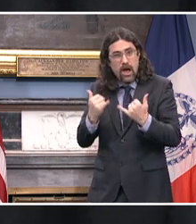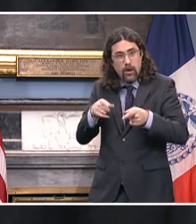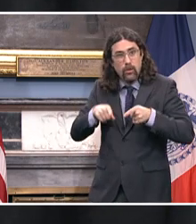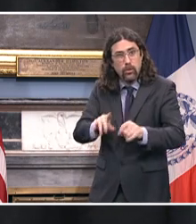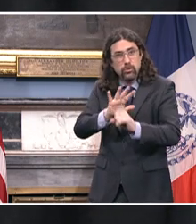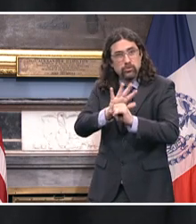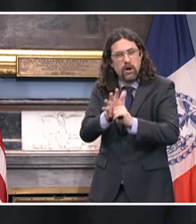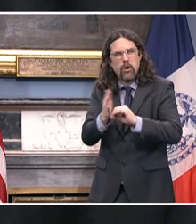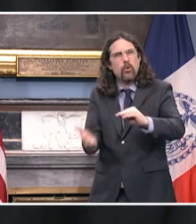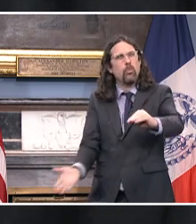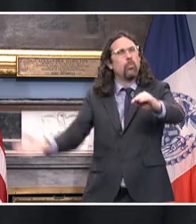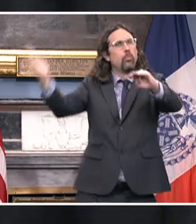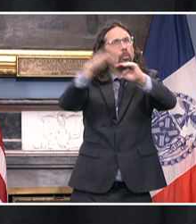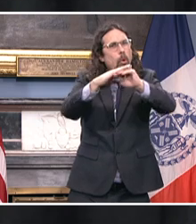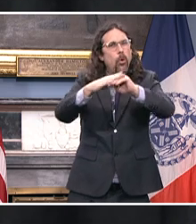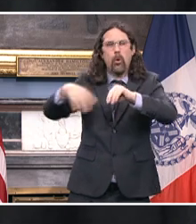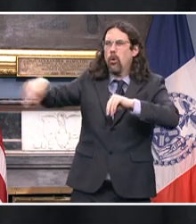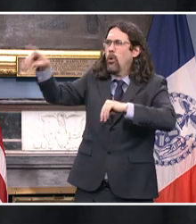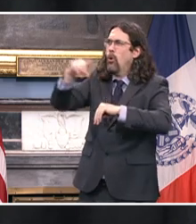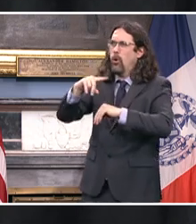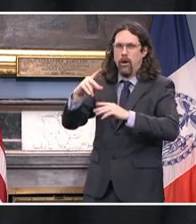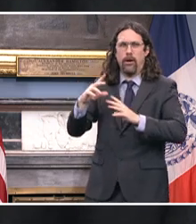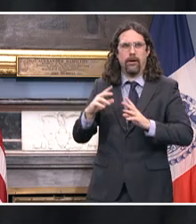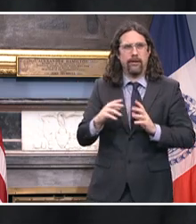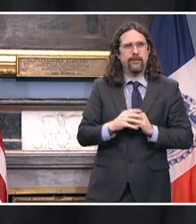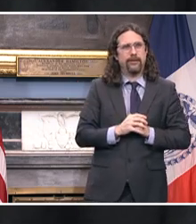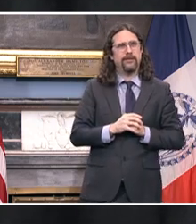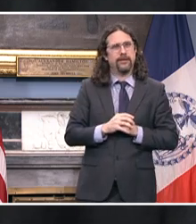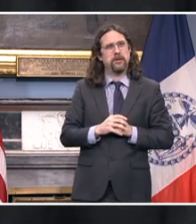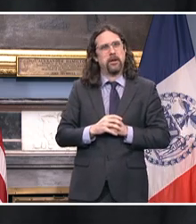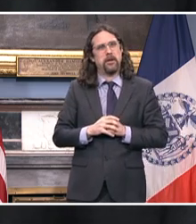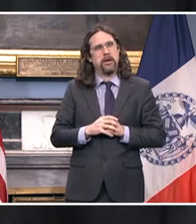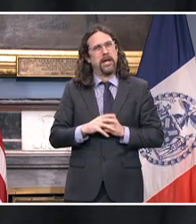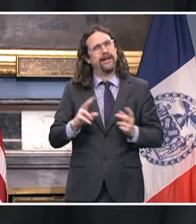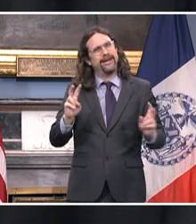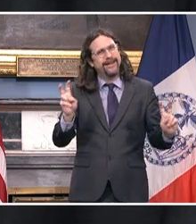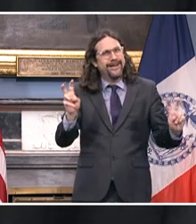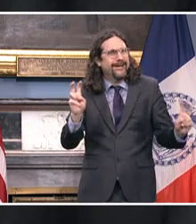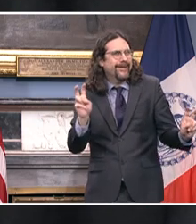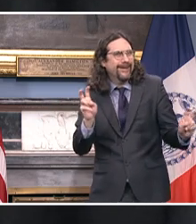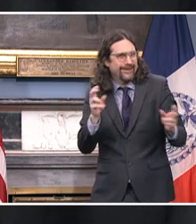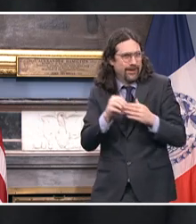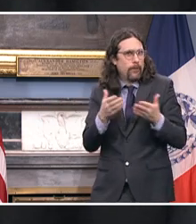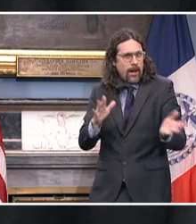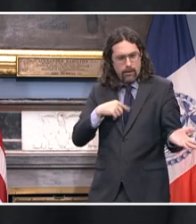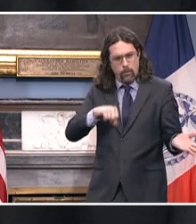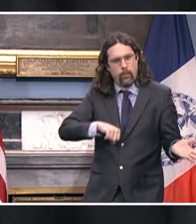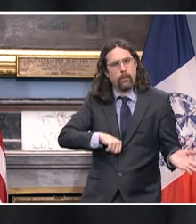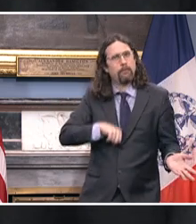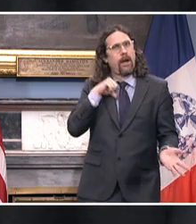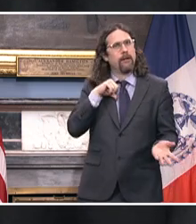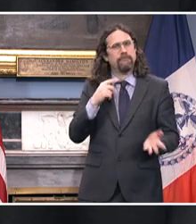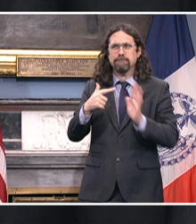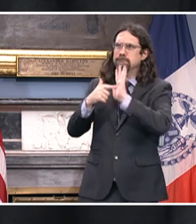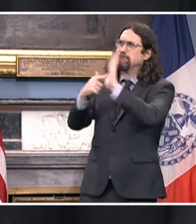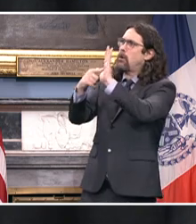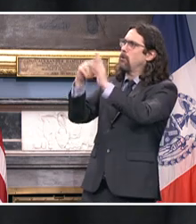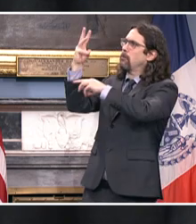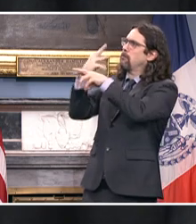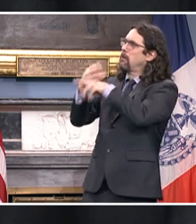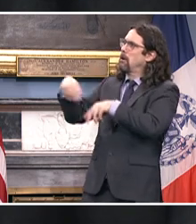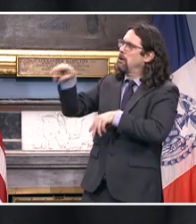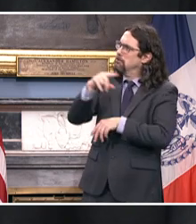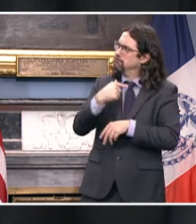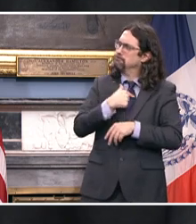entire world that we will complete this mission, that we'll stay true to the lessons we've learned. We'll go even